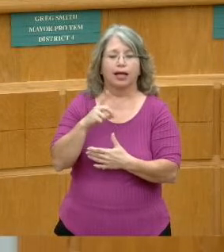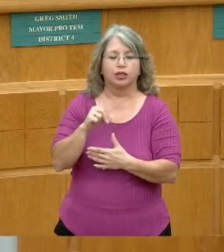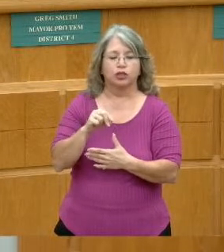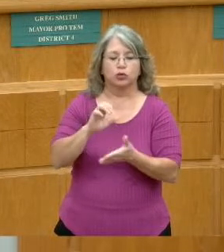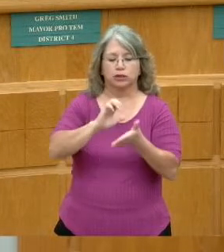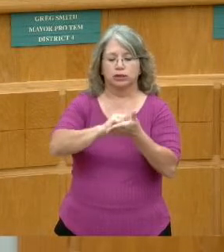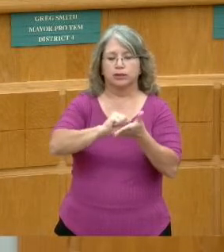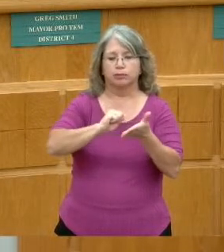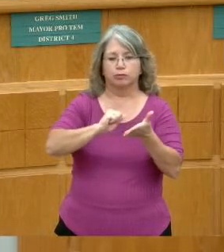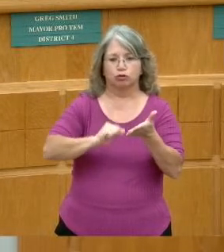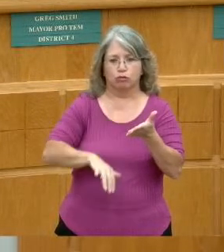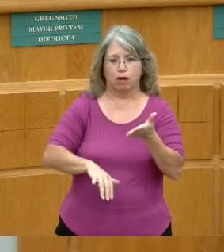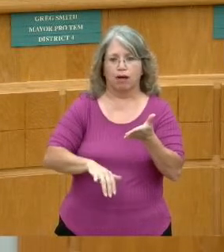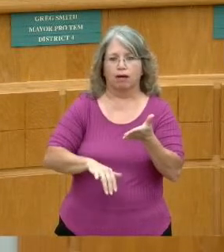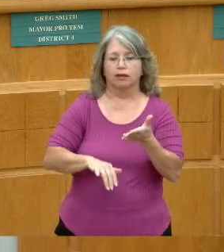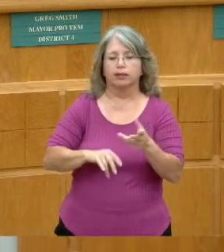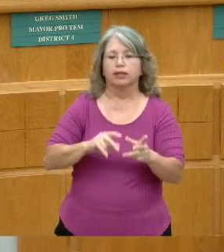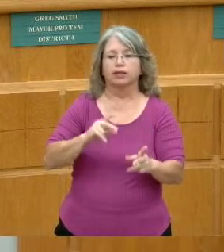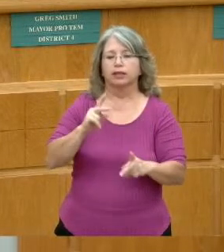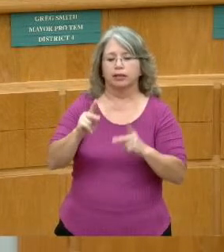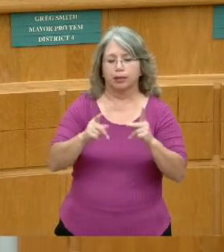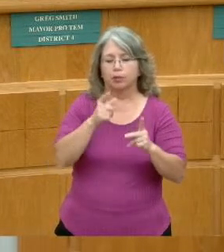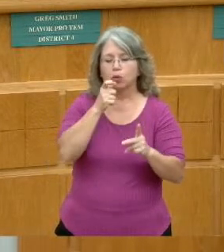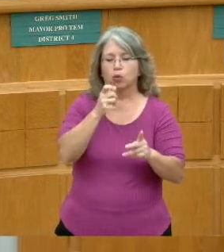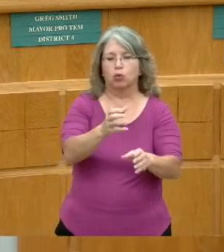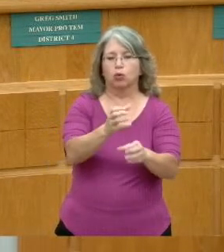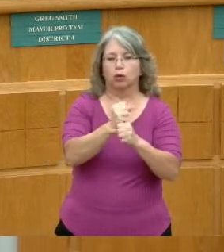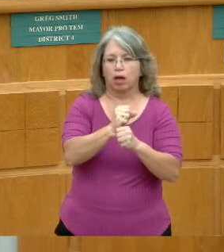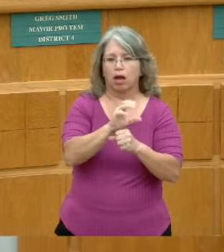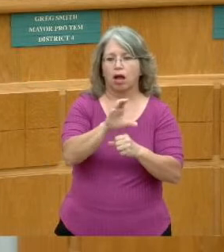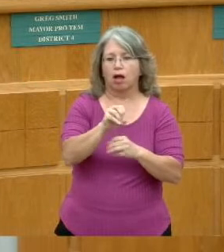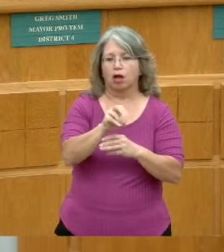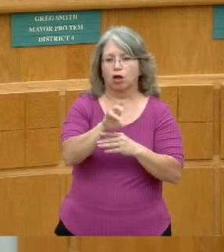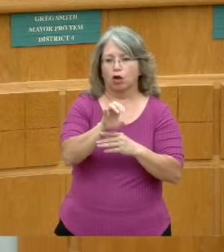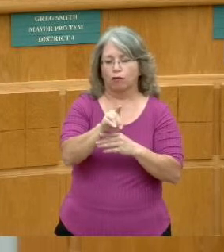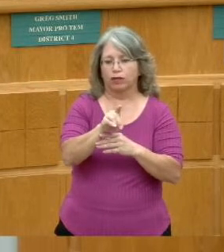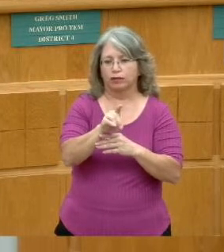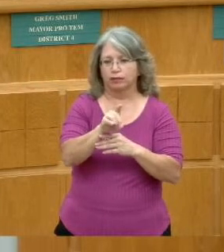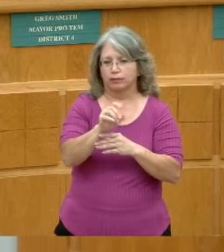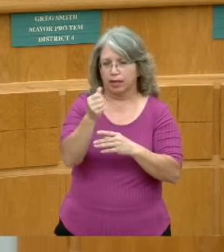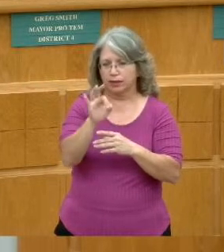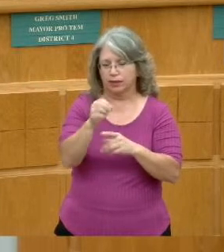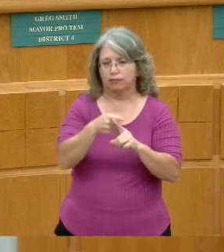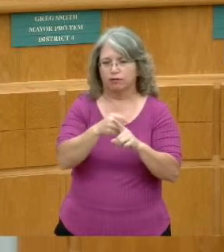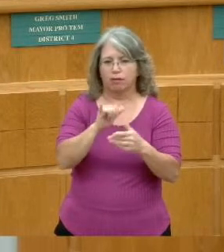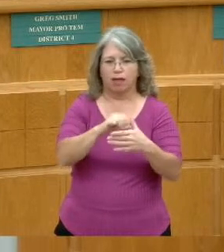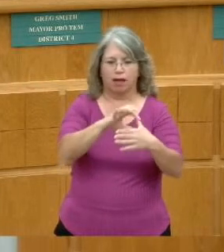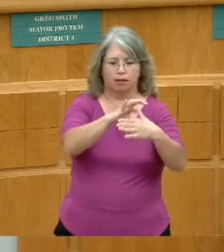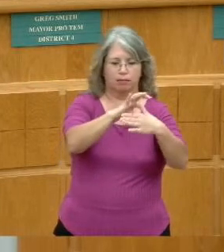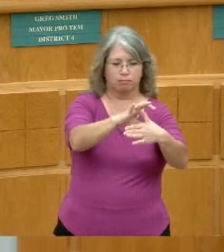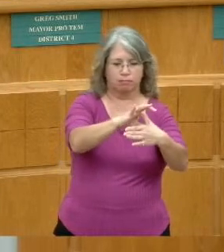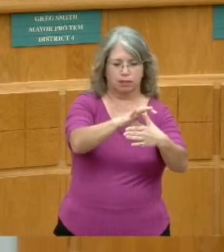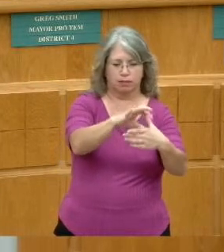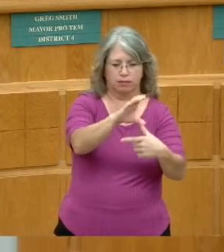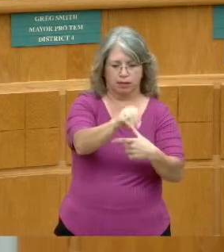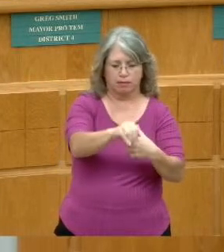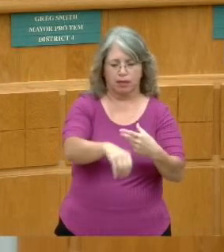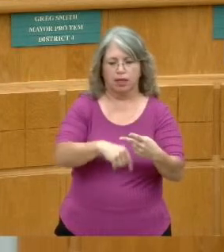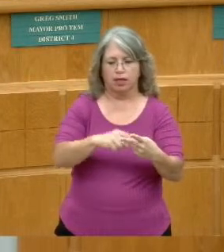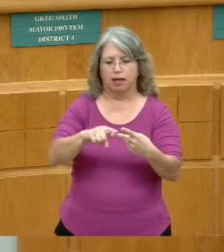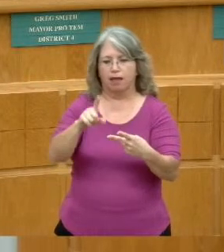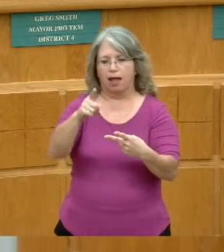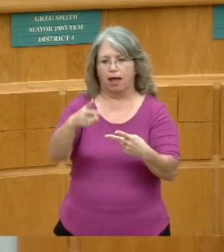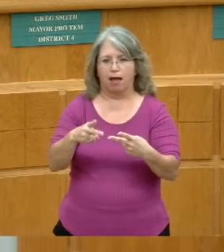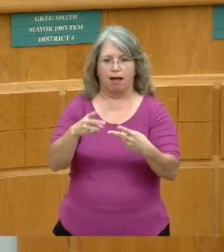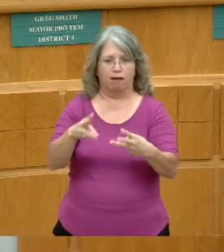the individuals that contracted COVID-19 at the beef plant or at the transitional housing facility. So you're